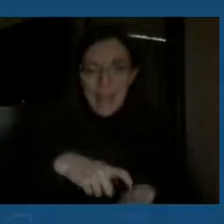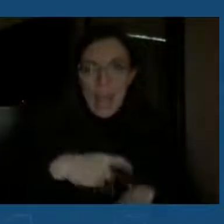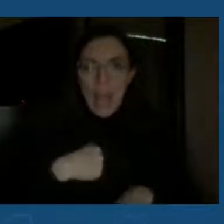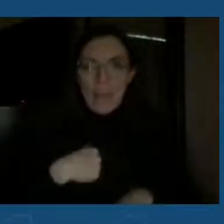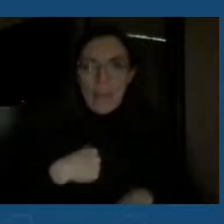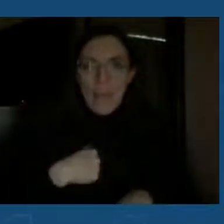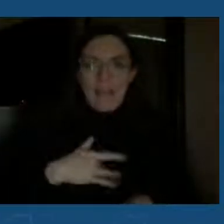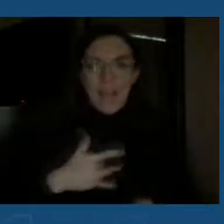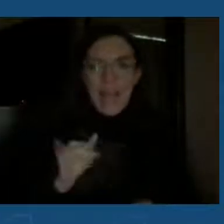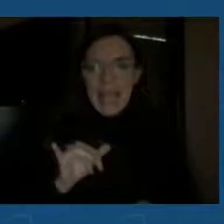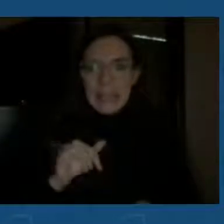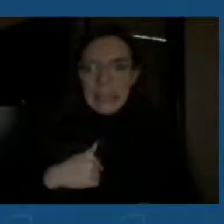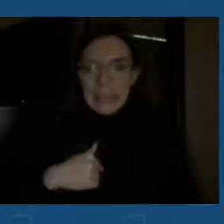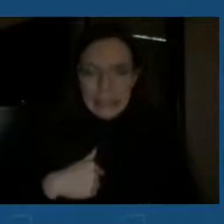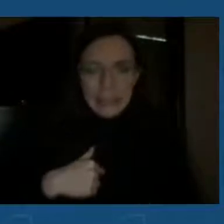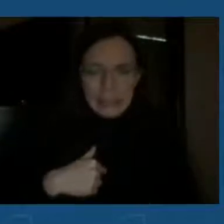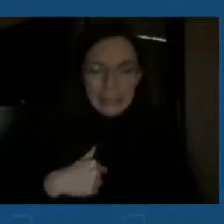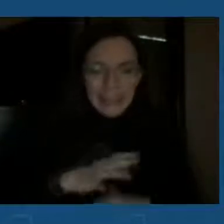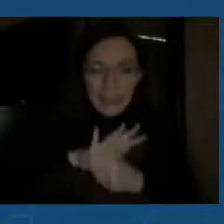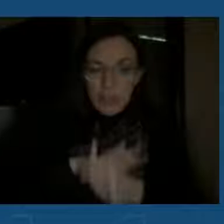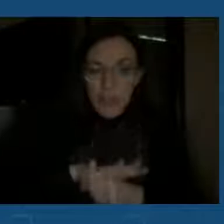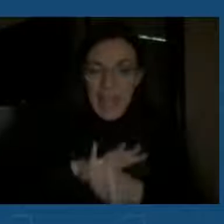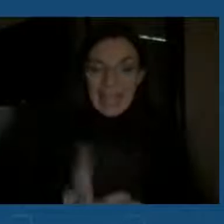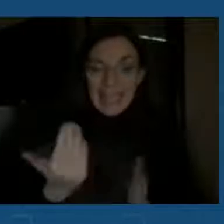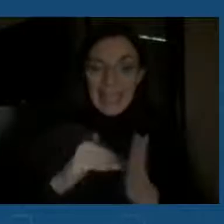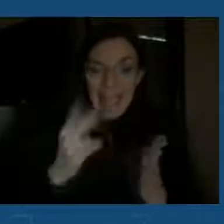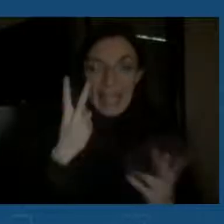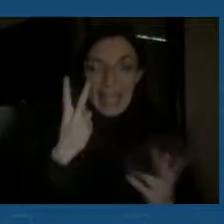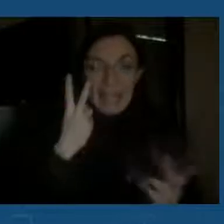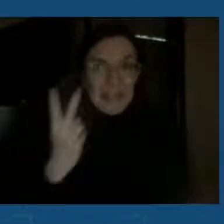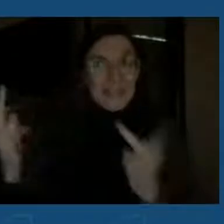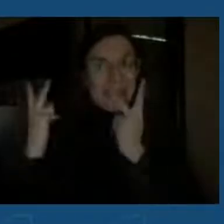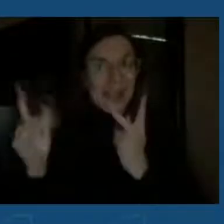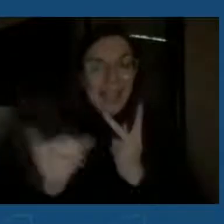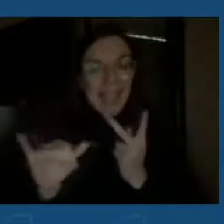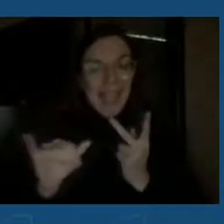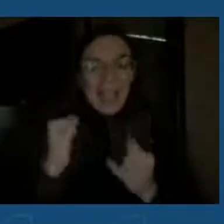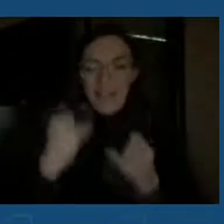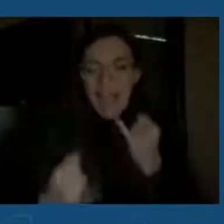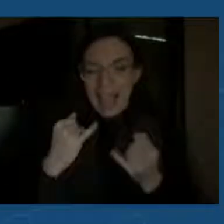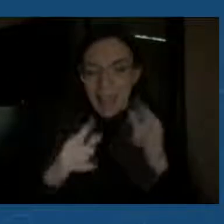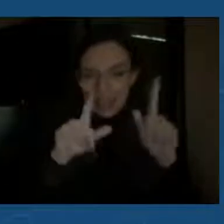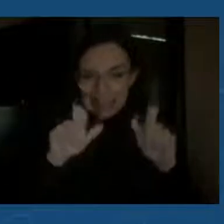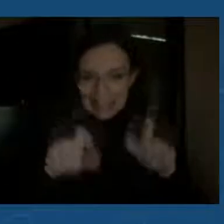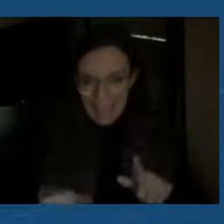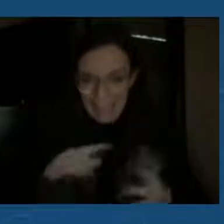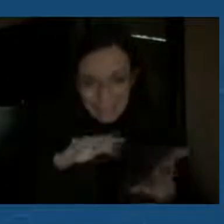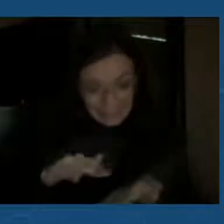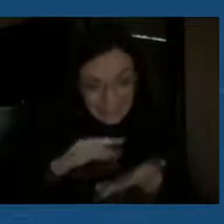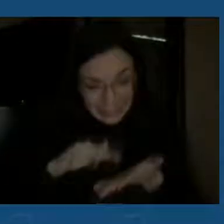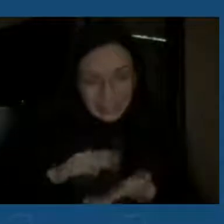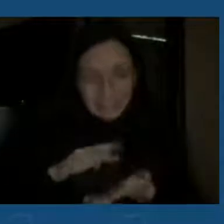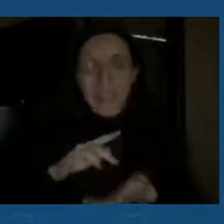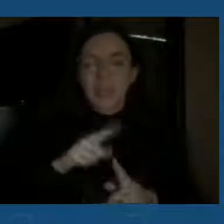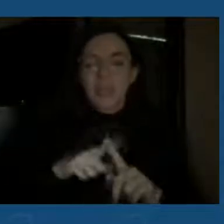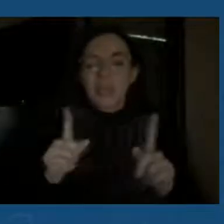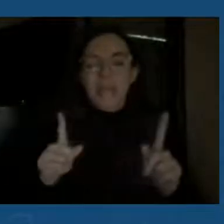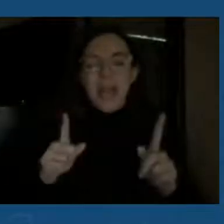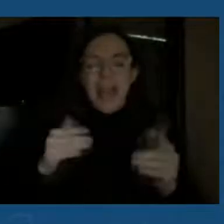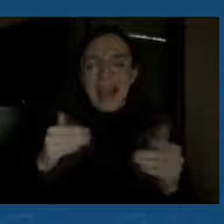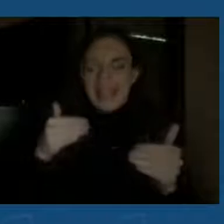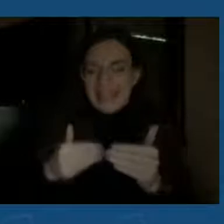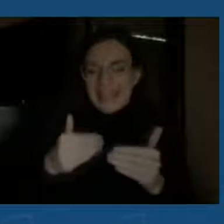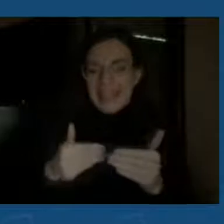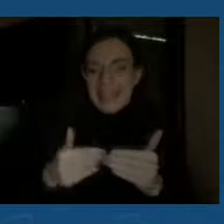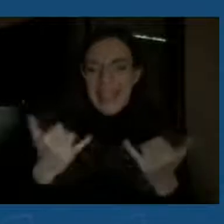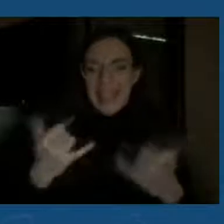all-nighter for my finals. So that's been a long time since I had to do that, but spring or late April heading into May, it's like I'm usually pretty tired